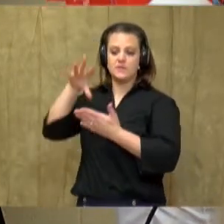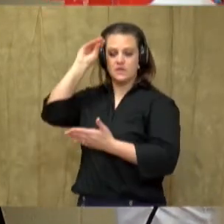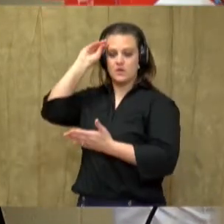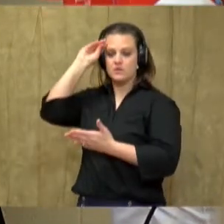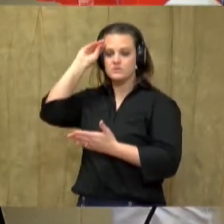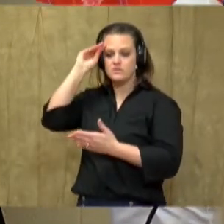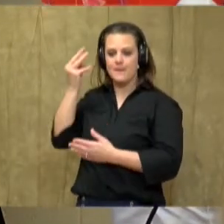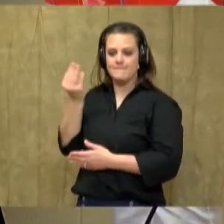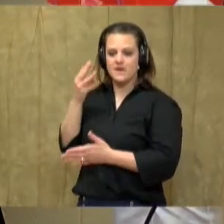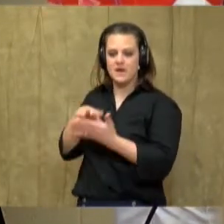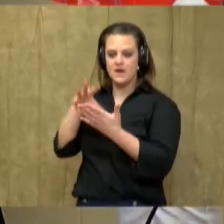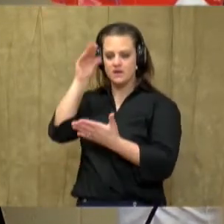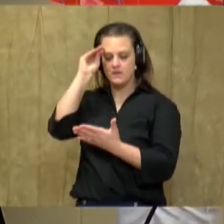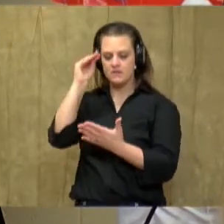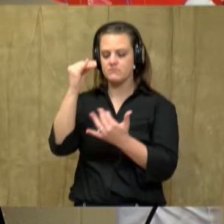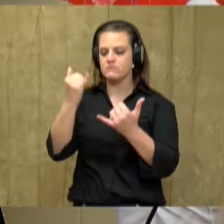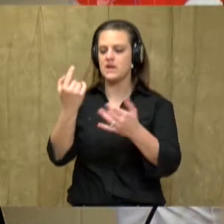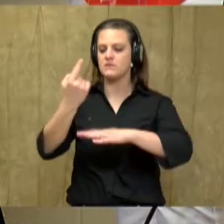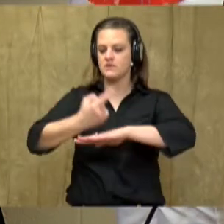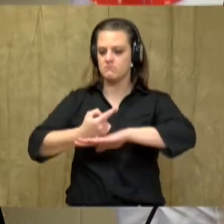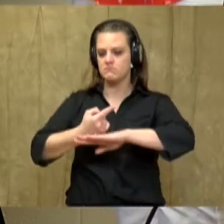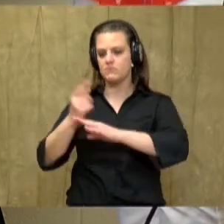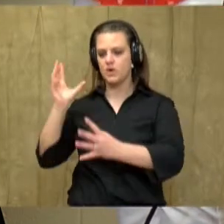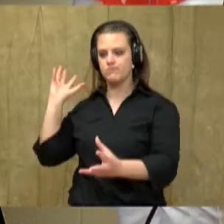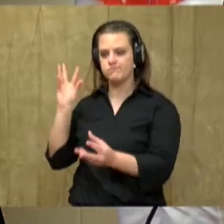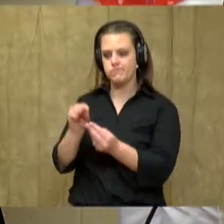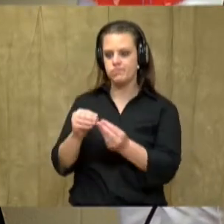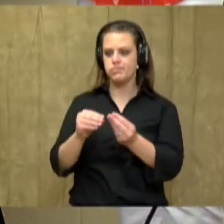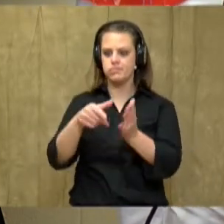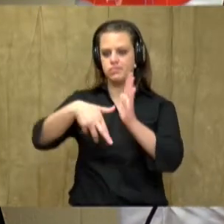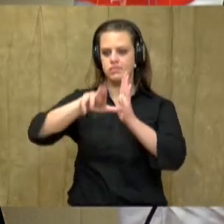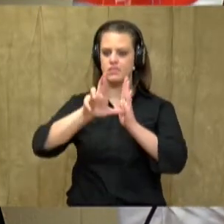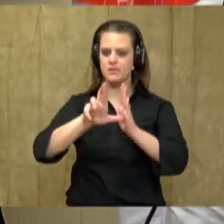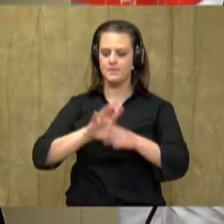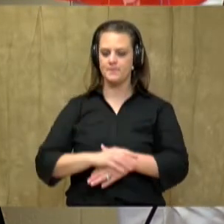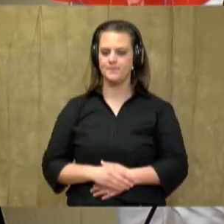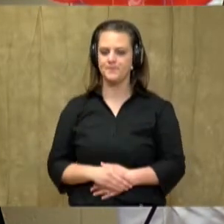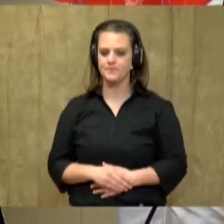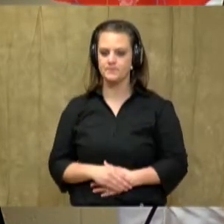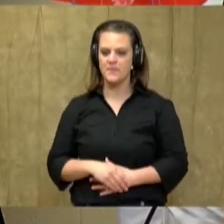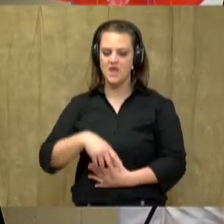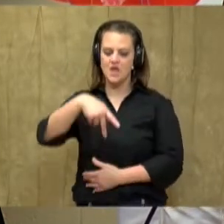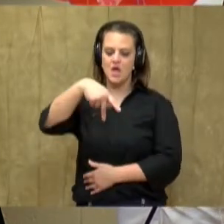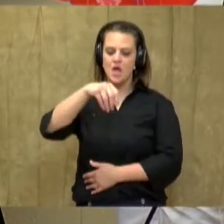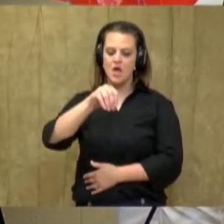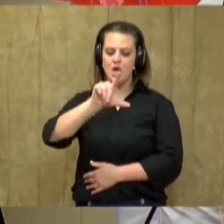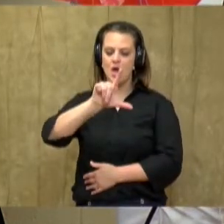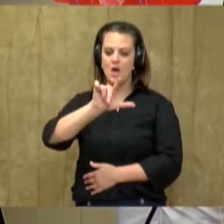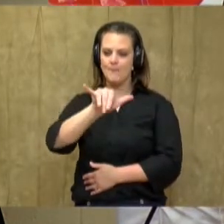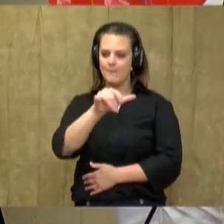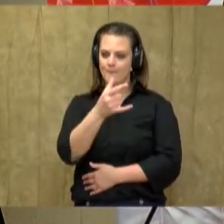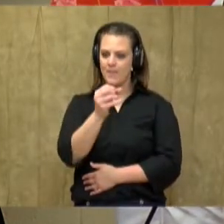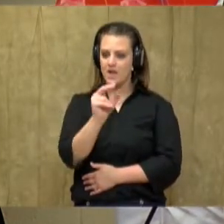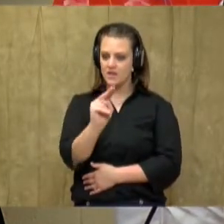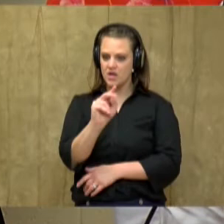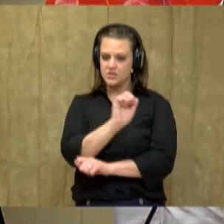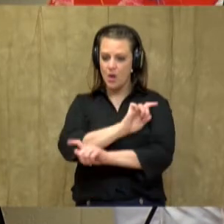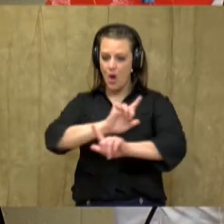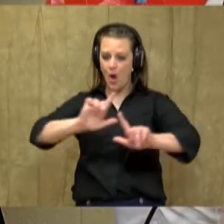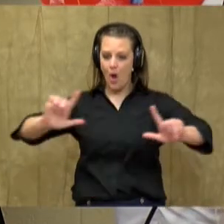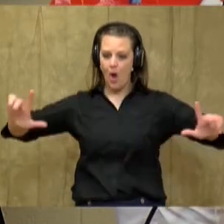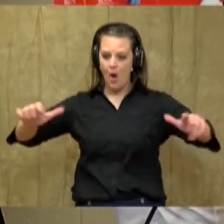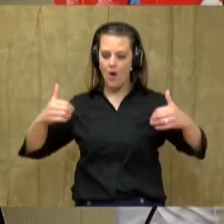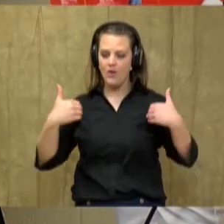Monday with our shapes for today. So all polygons, remember, are made up of line segments